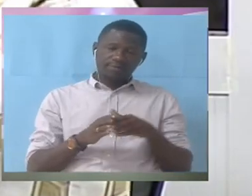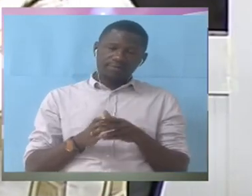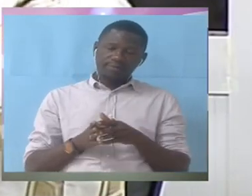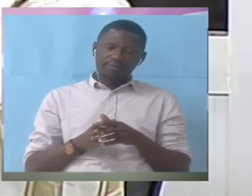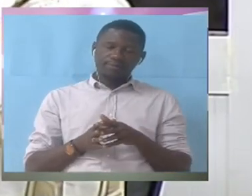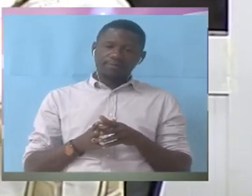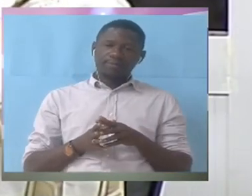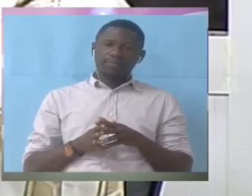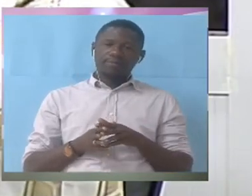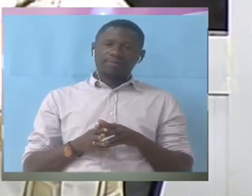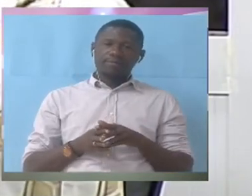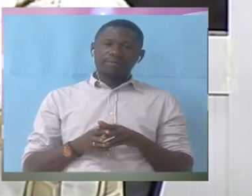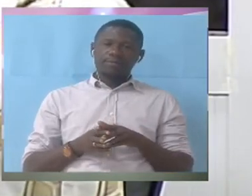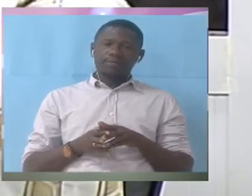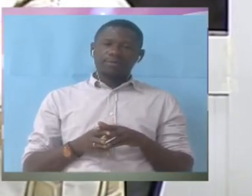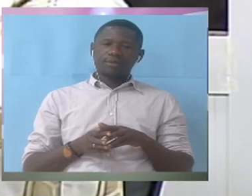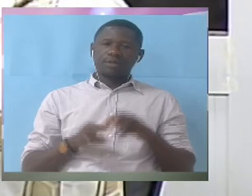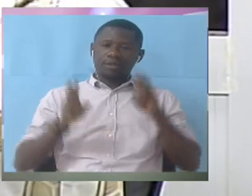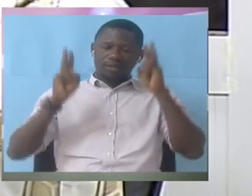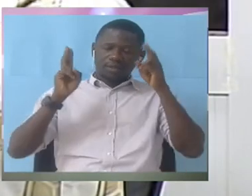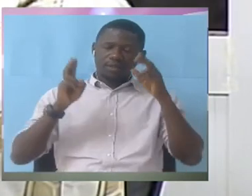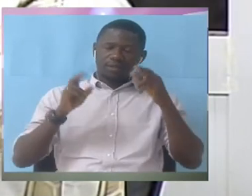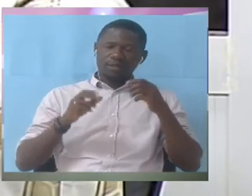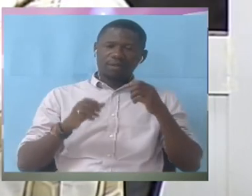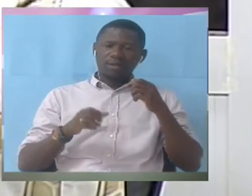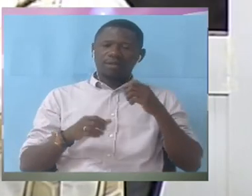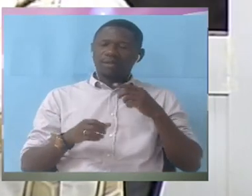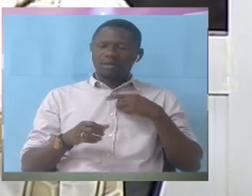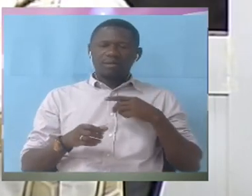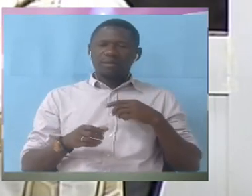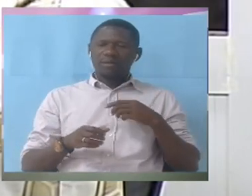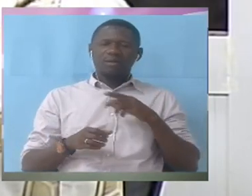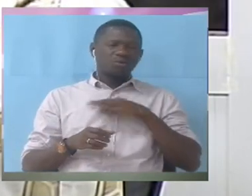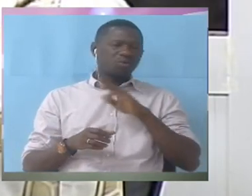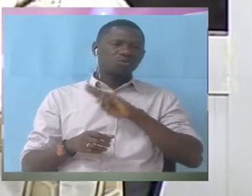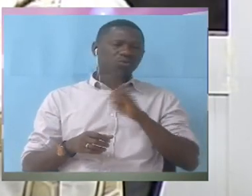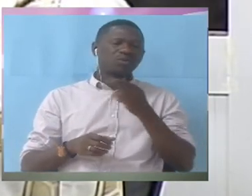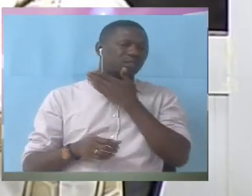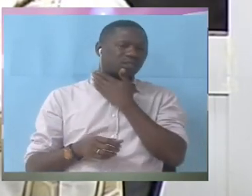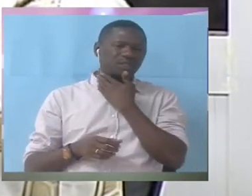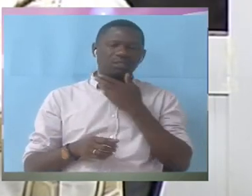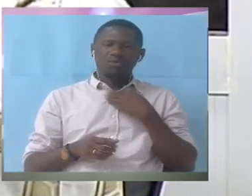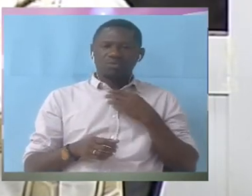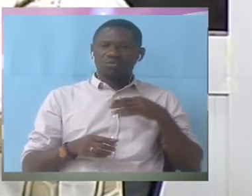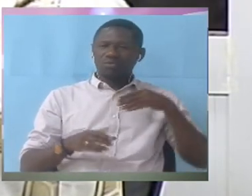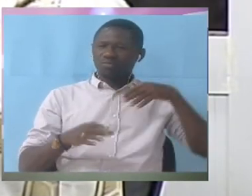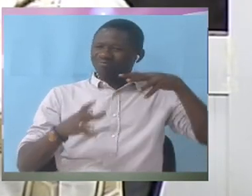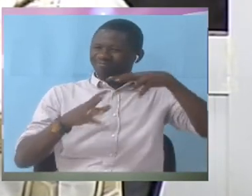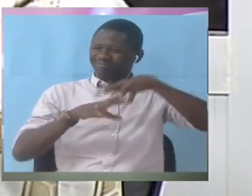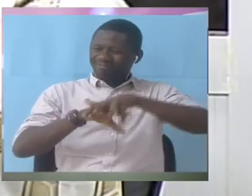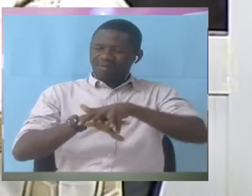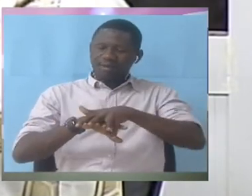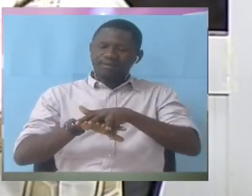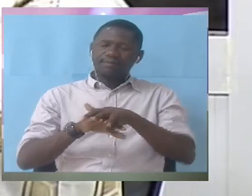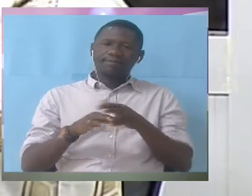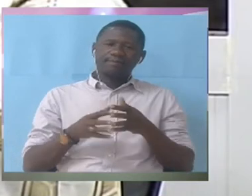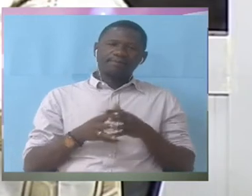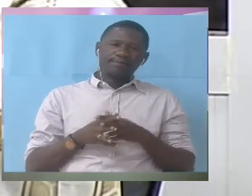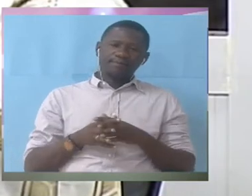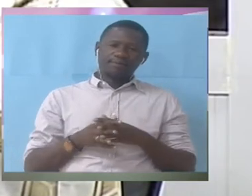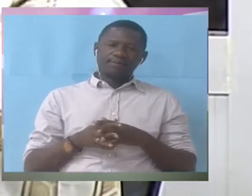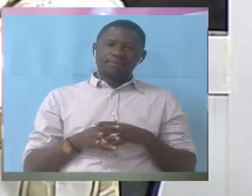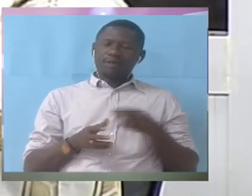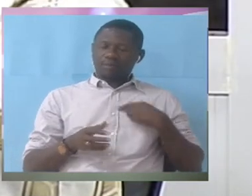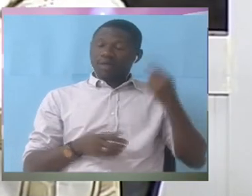and he found it difficult to settle in té amon na jafé jafé nak pour dugga ci soldat bi and I knew